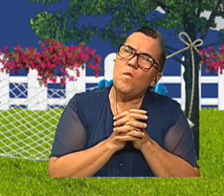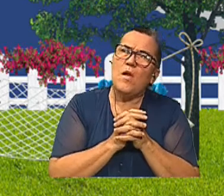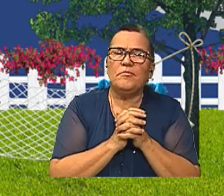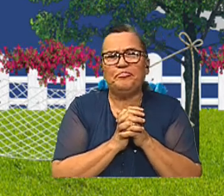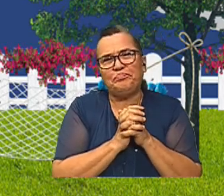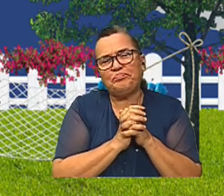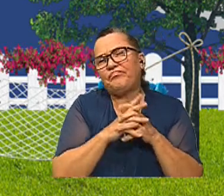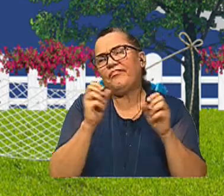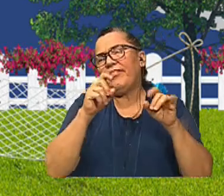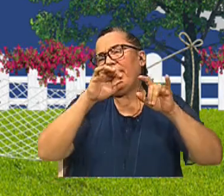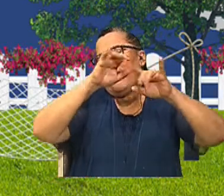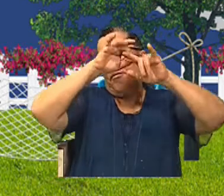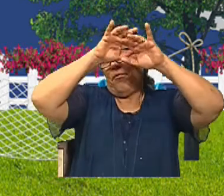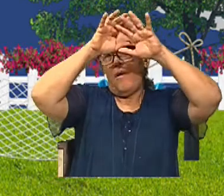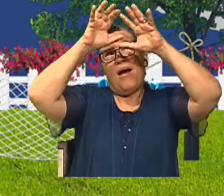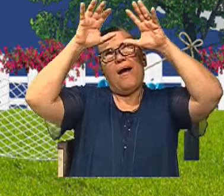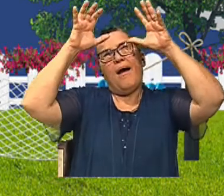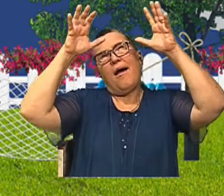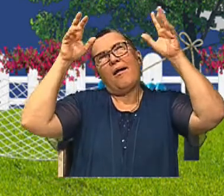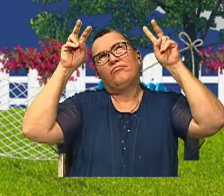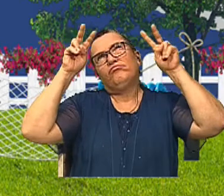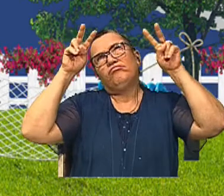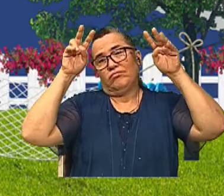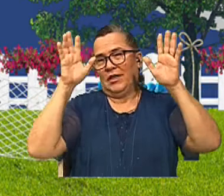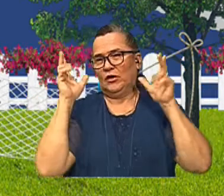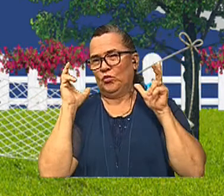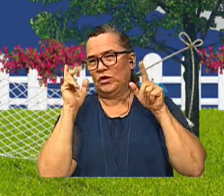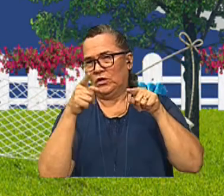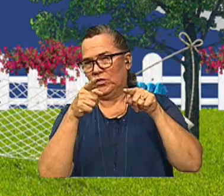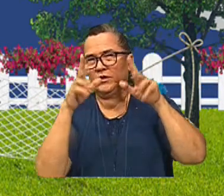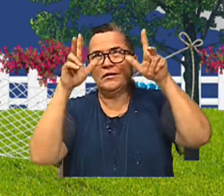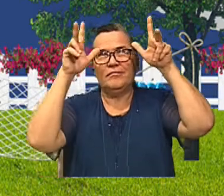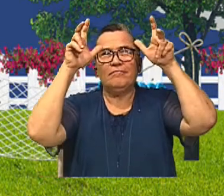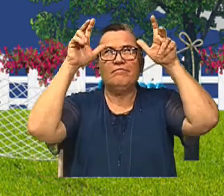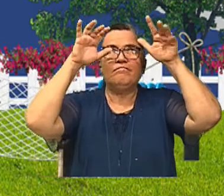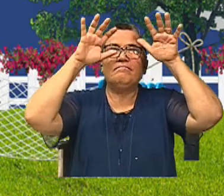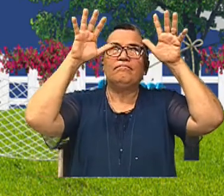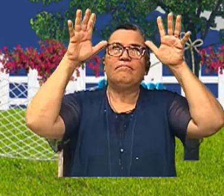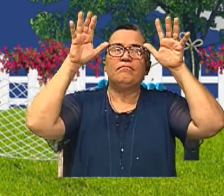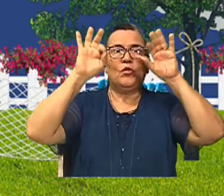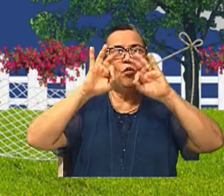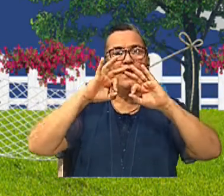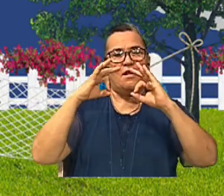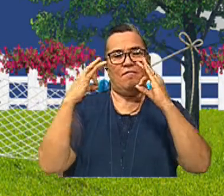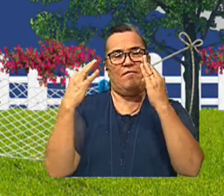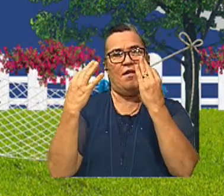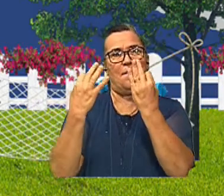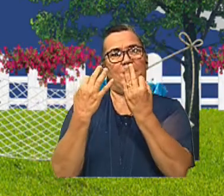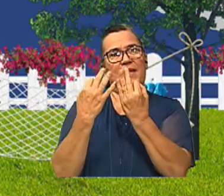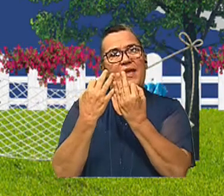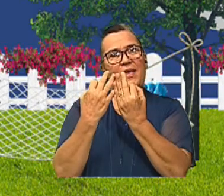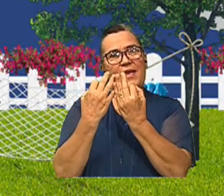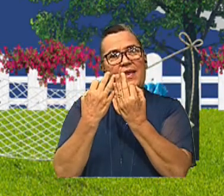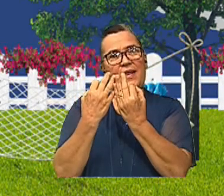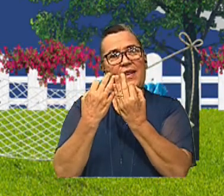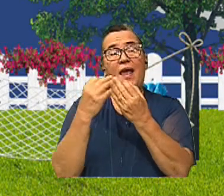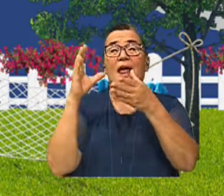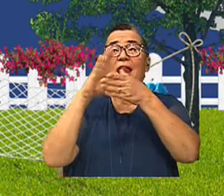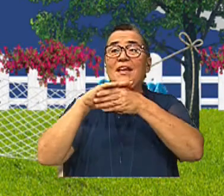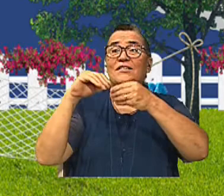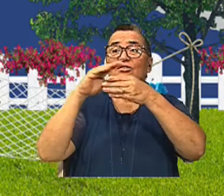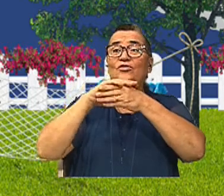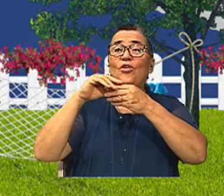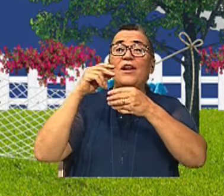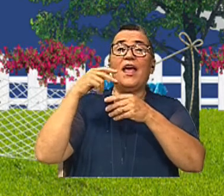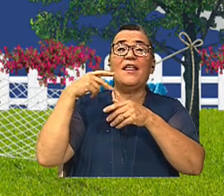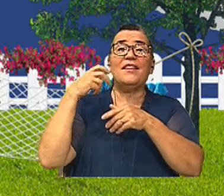let's imagine, guys, listen up. Let's imagine a family trip story. Yes, a